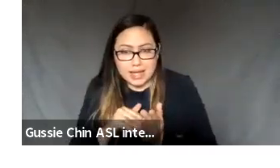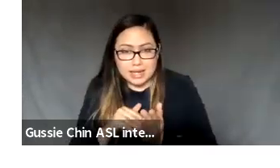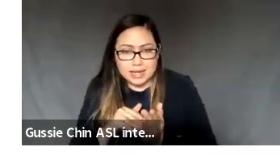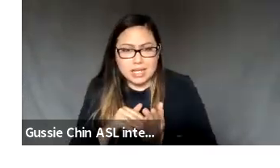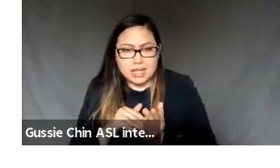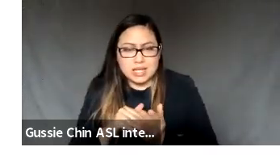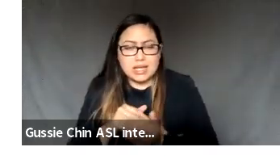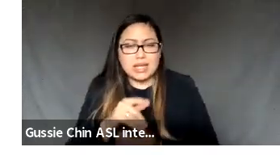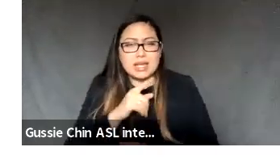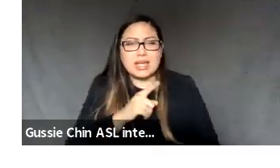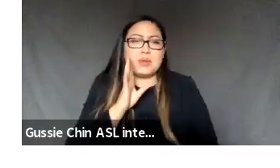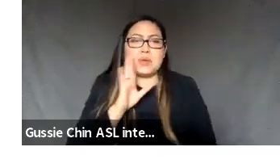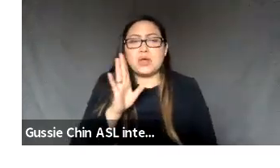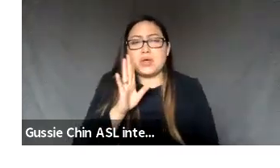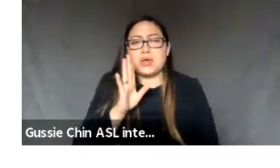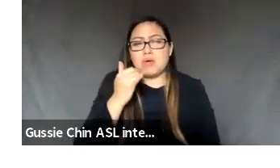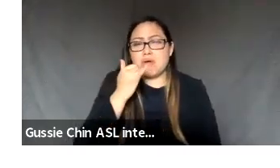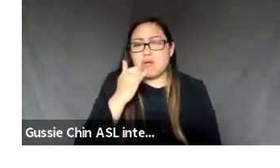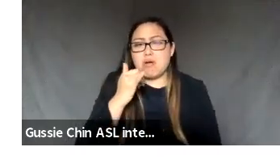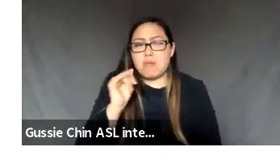will call back in.